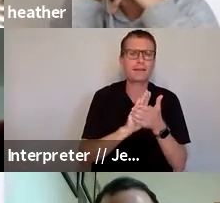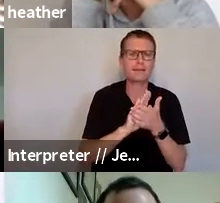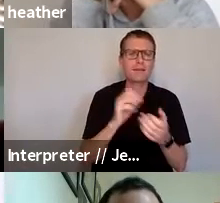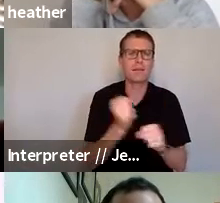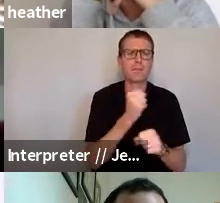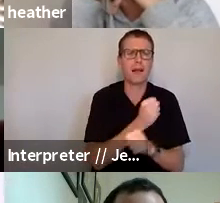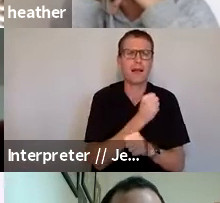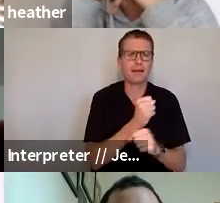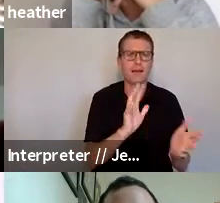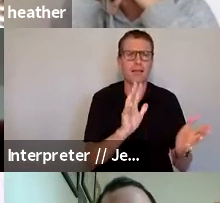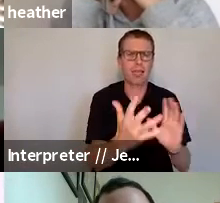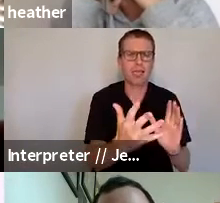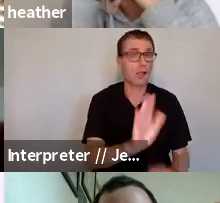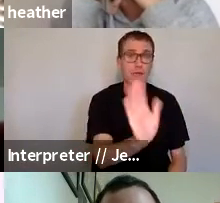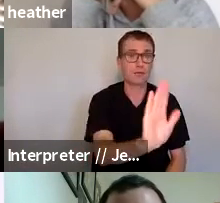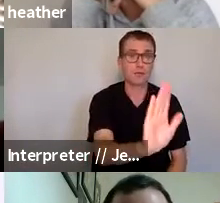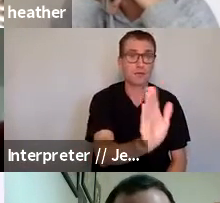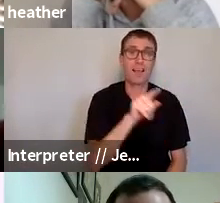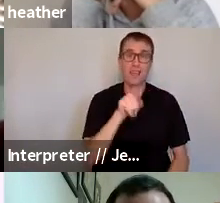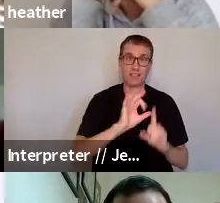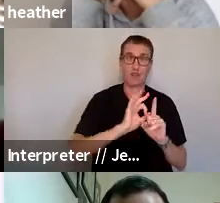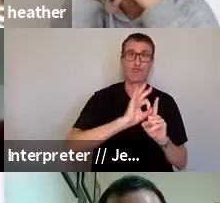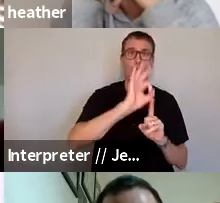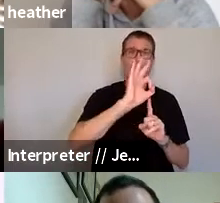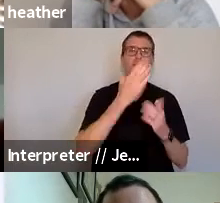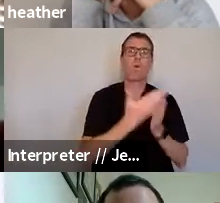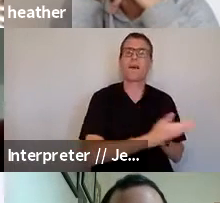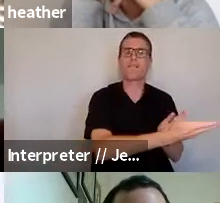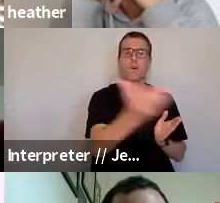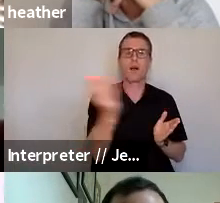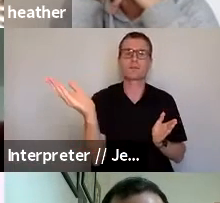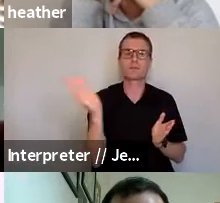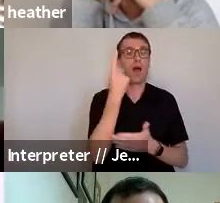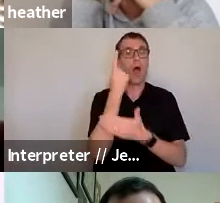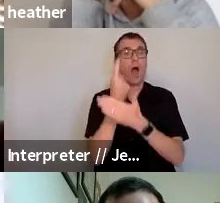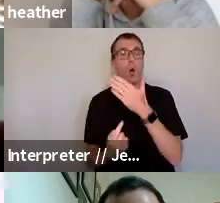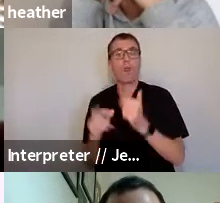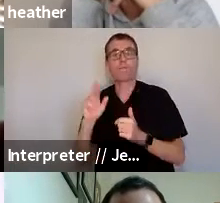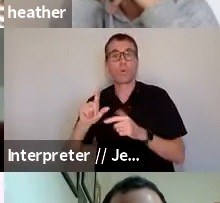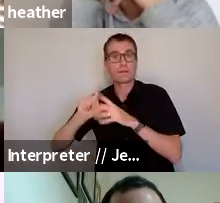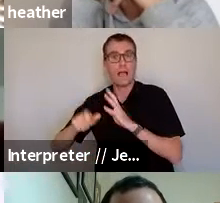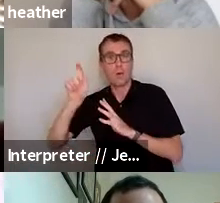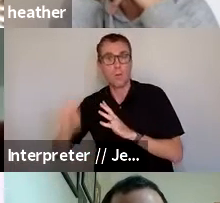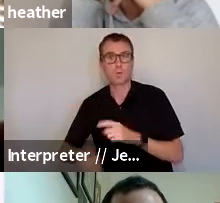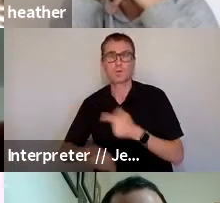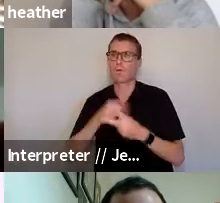hearing impairment or who is deaf, to be able to experience the art on the same level as anyone else.